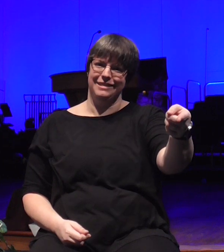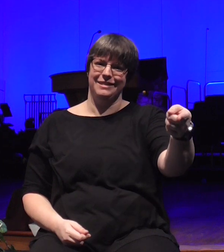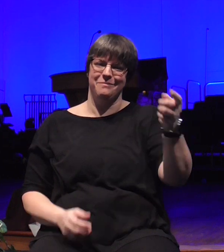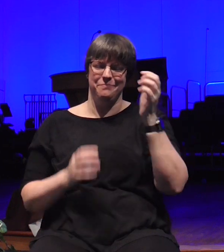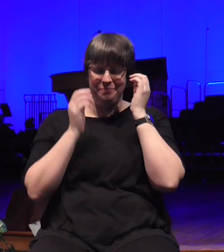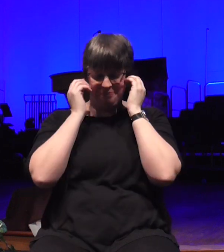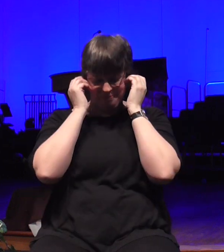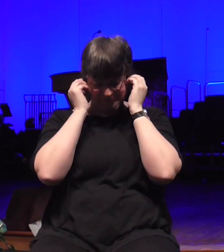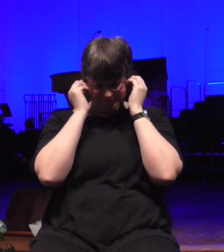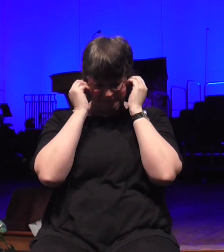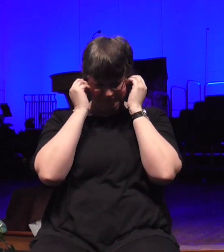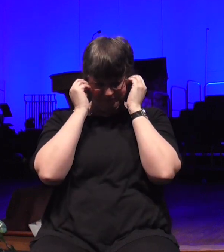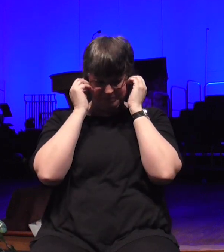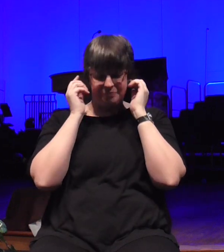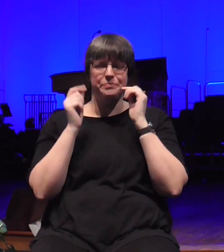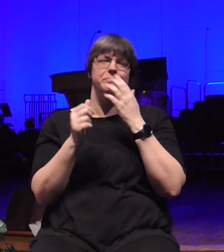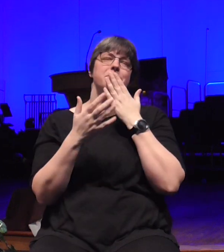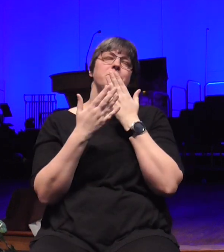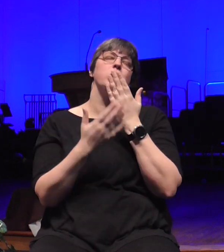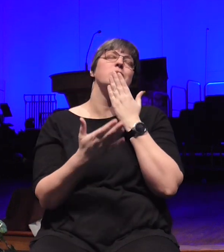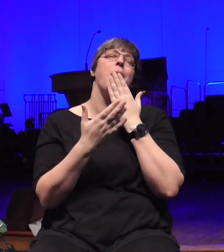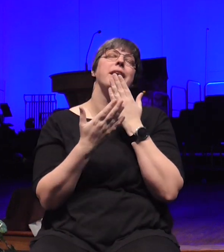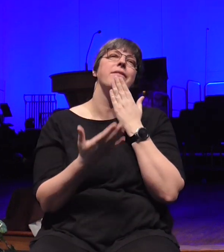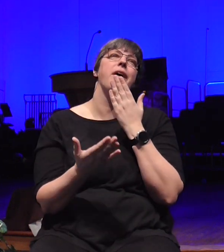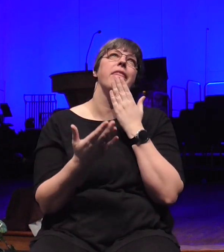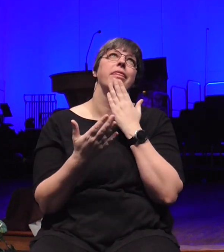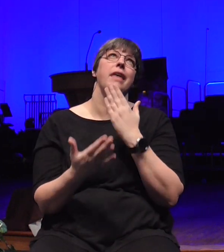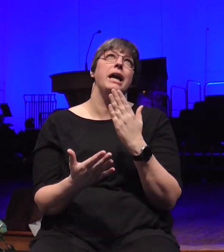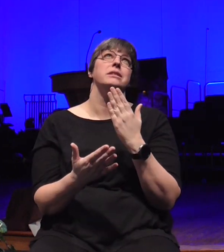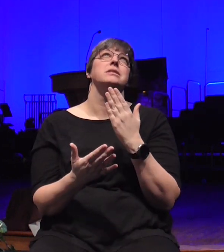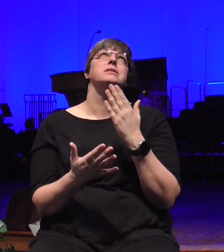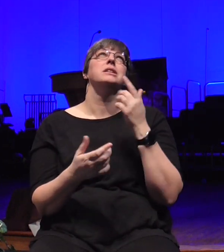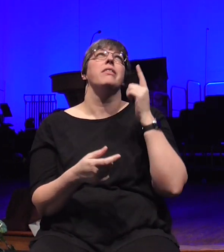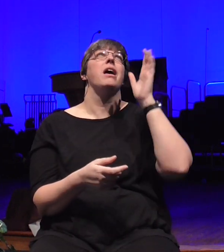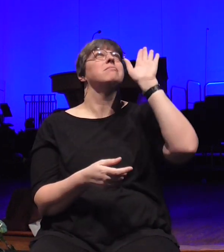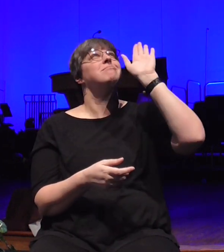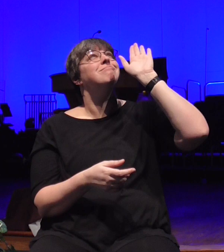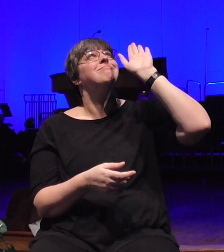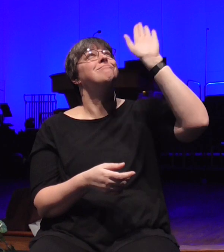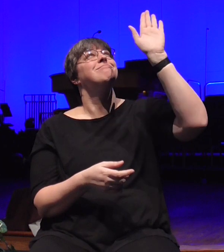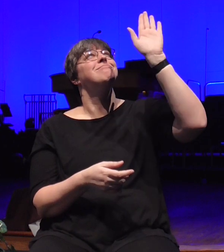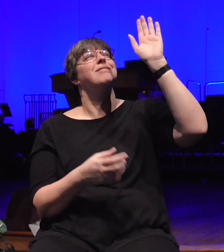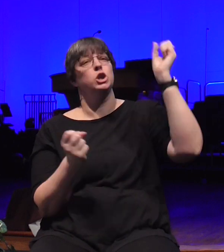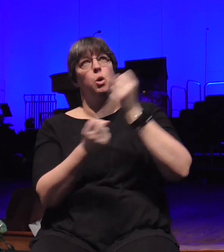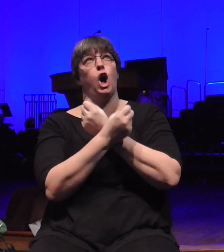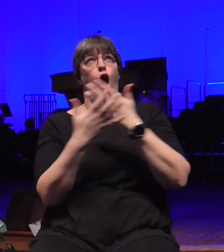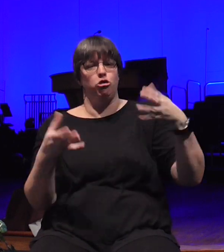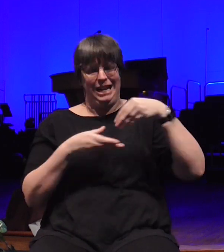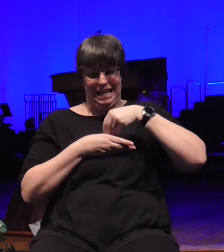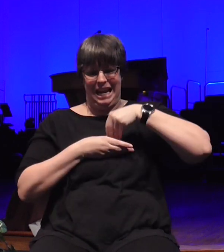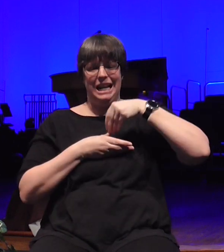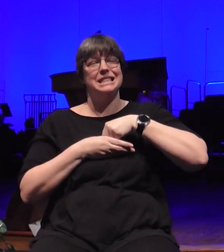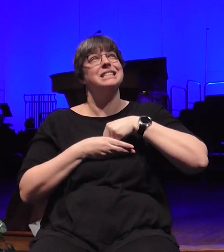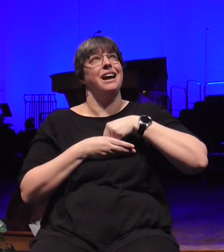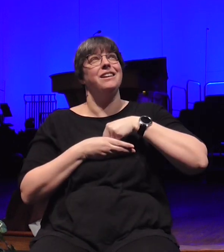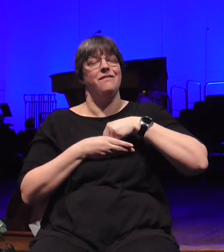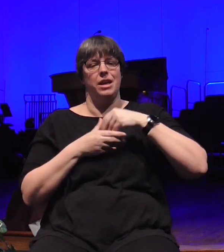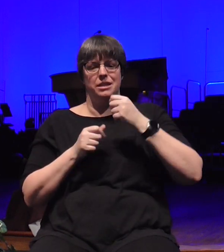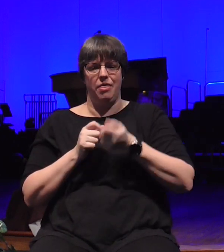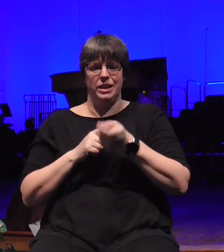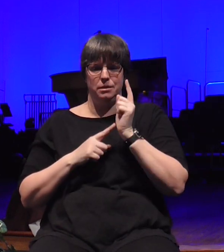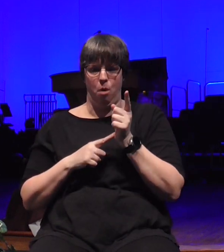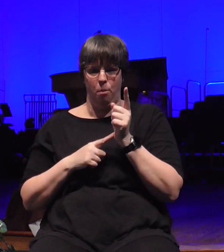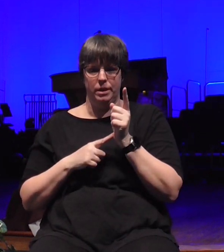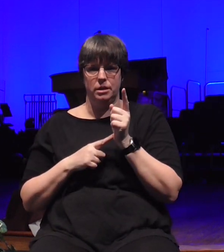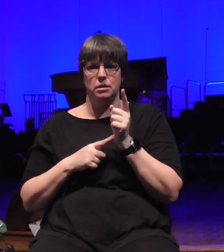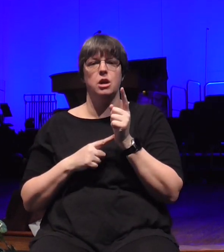And I give thanks that the power to be, do, and experience all of this is already within every one of us. So in this moment, I